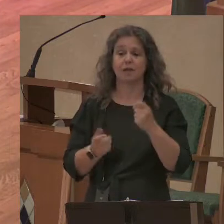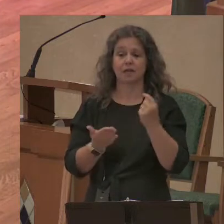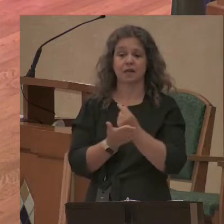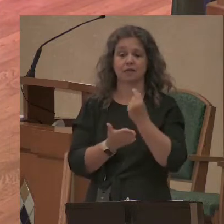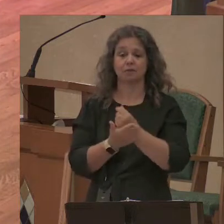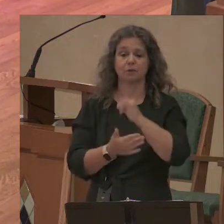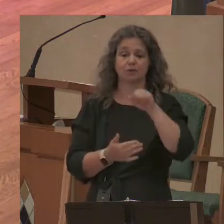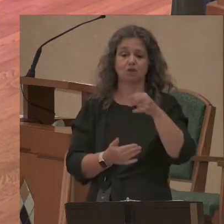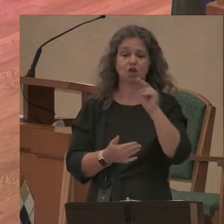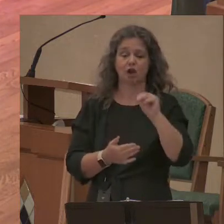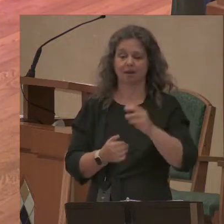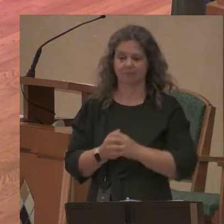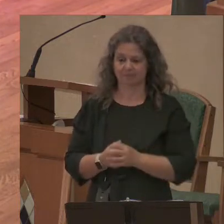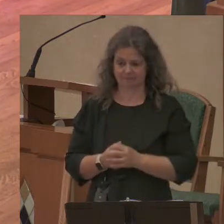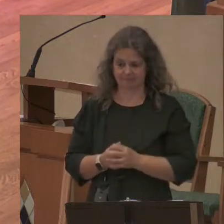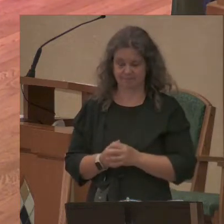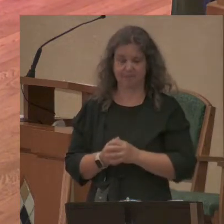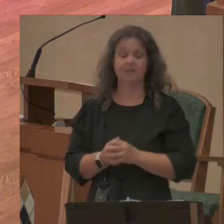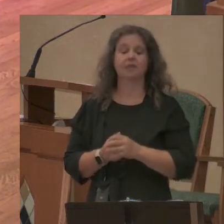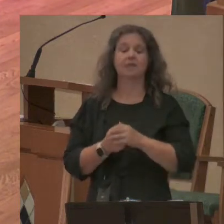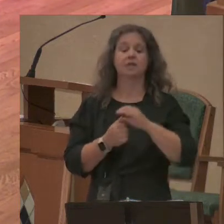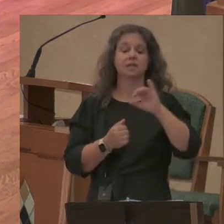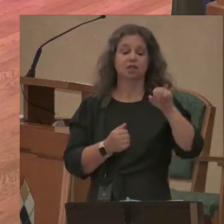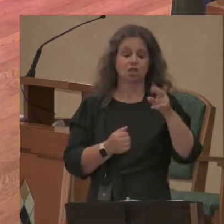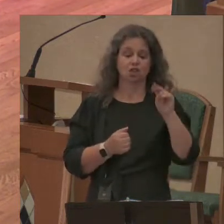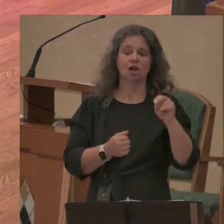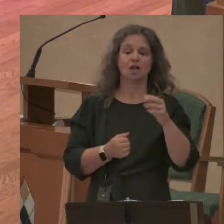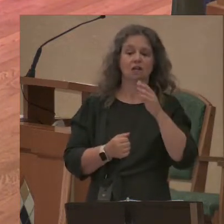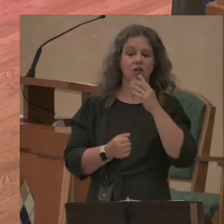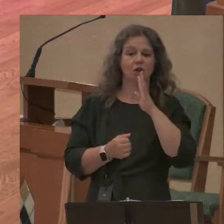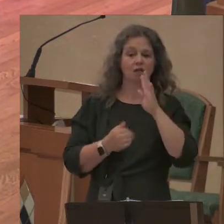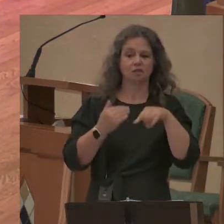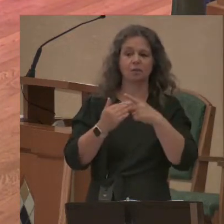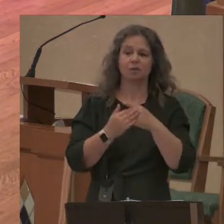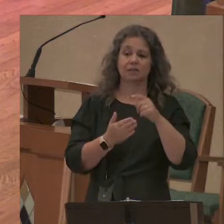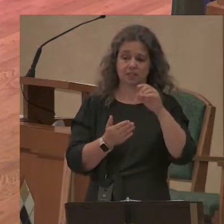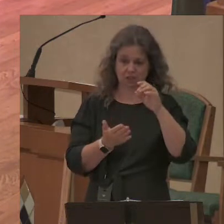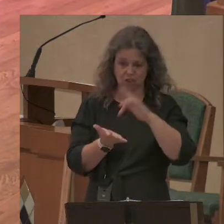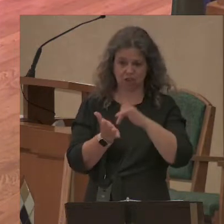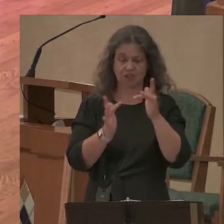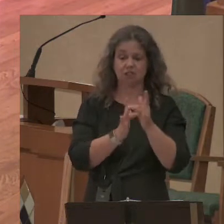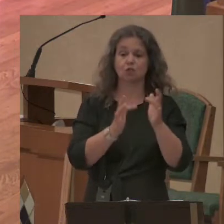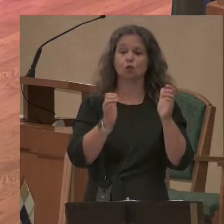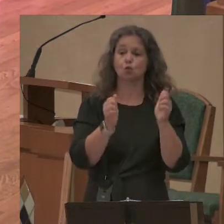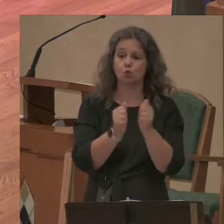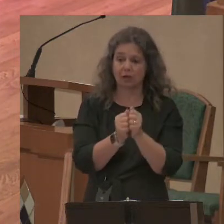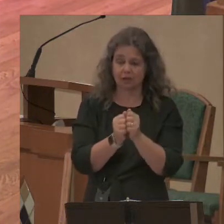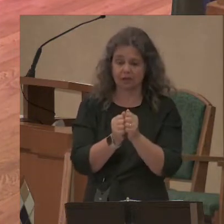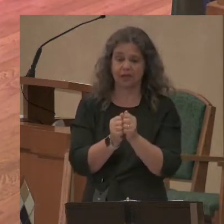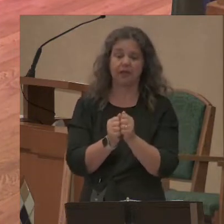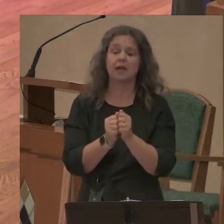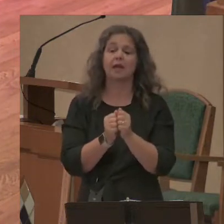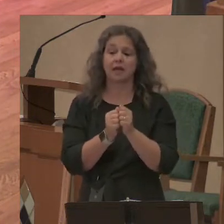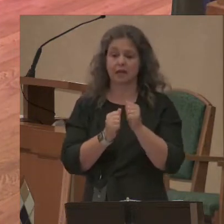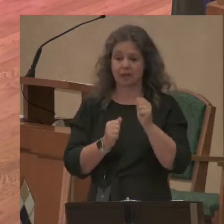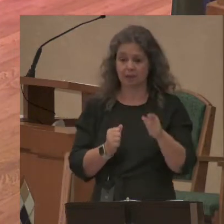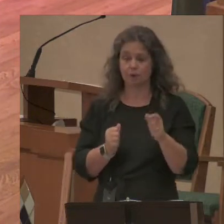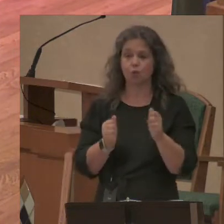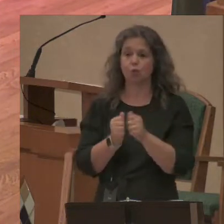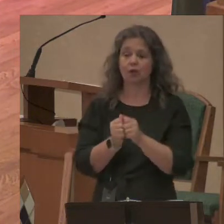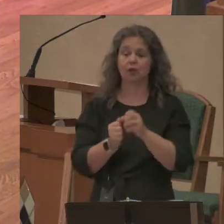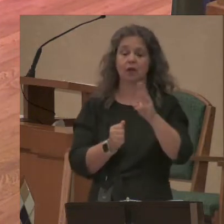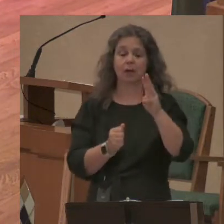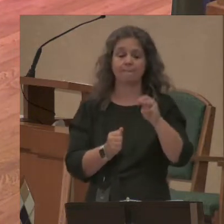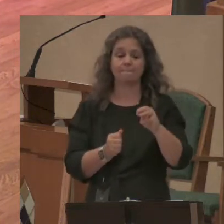us about Jesus being with his friends, Mary and Martha, and they're very sad because their brother